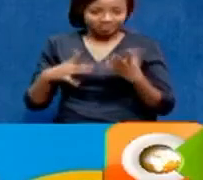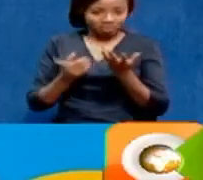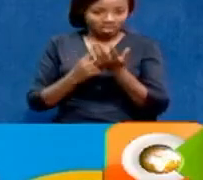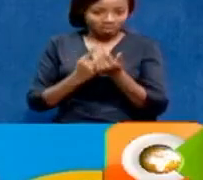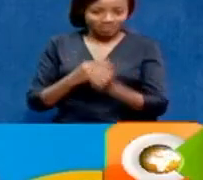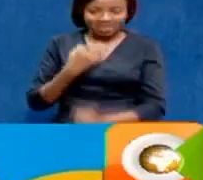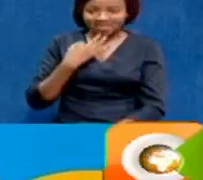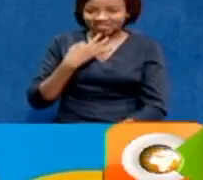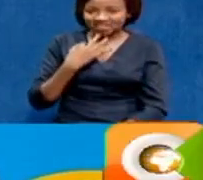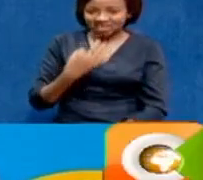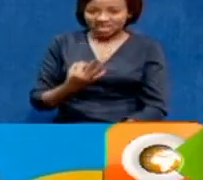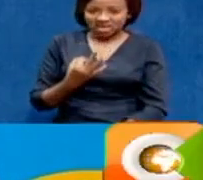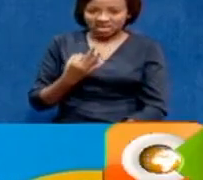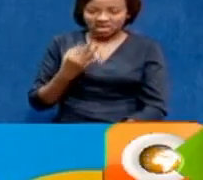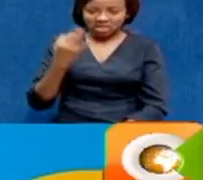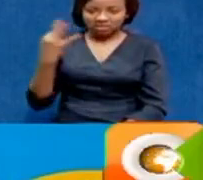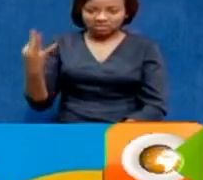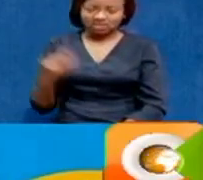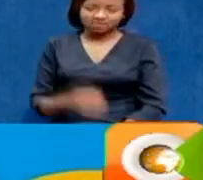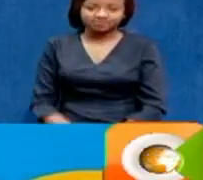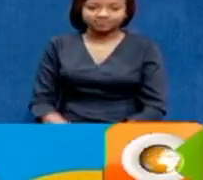to 303.